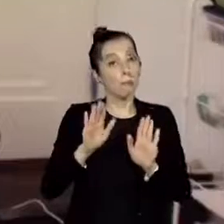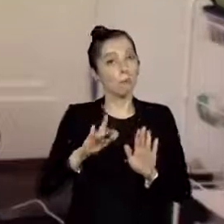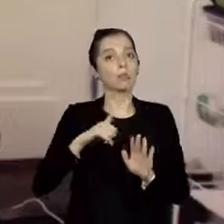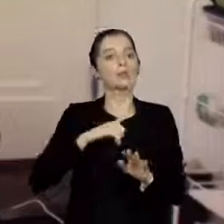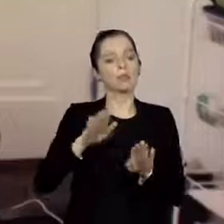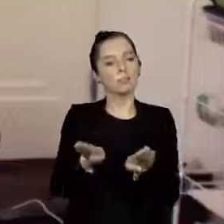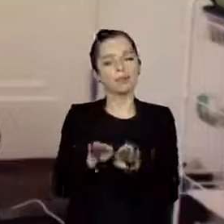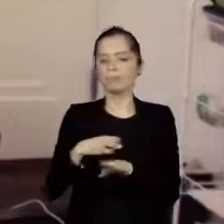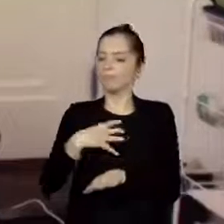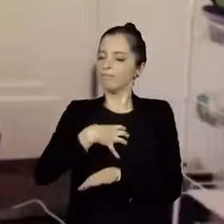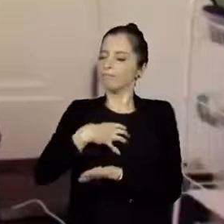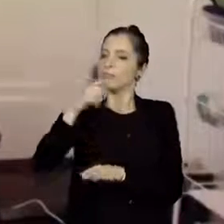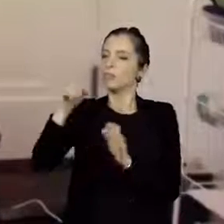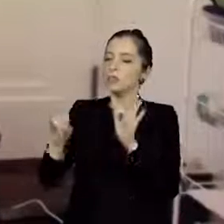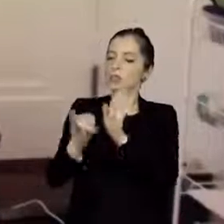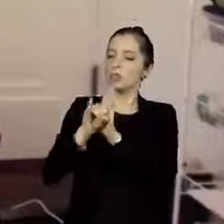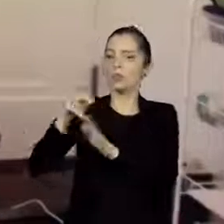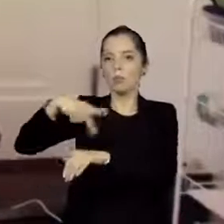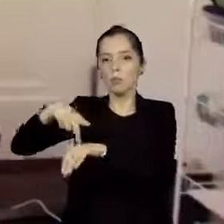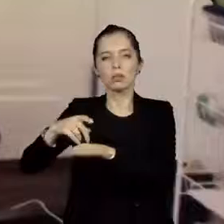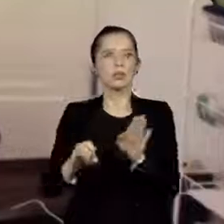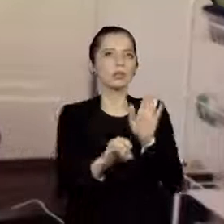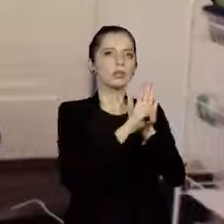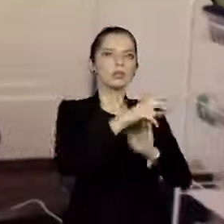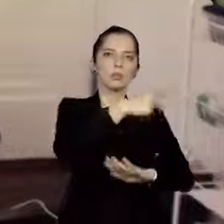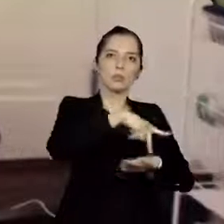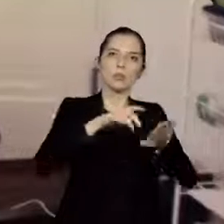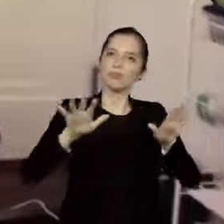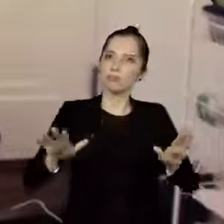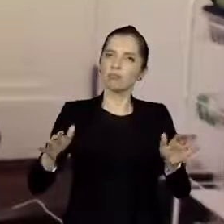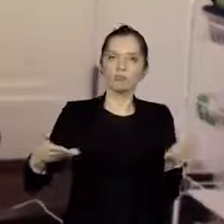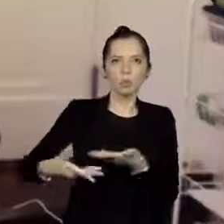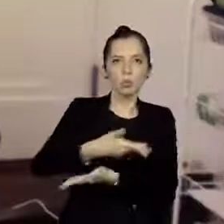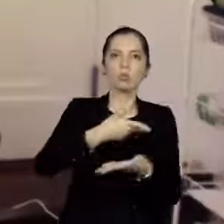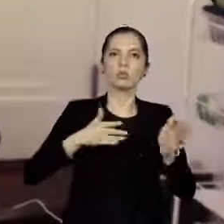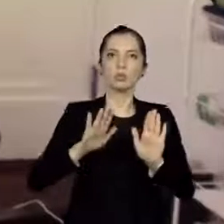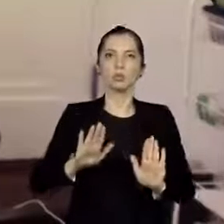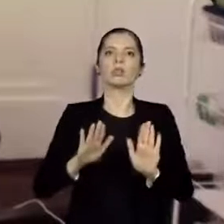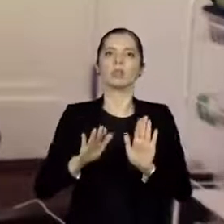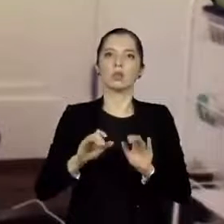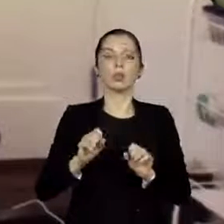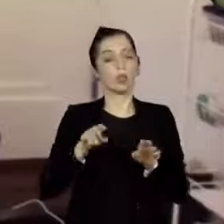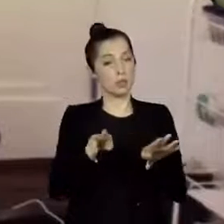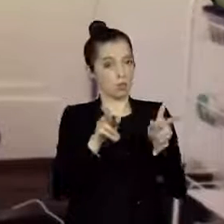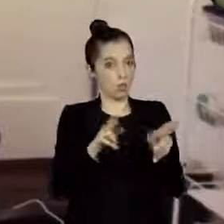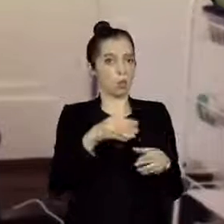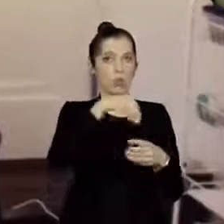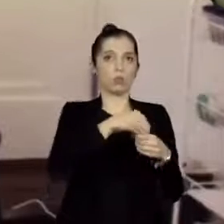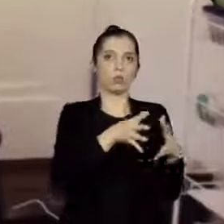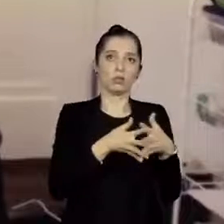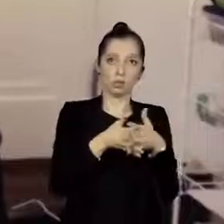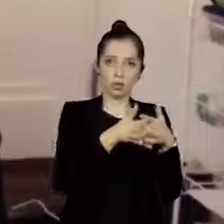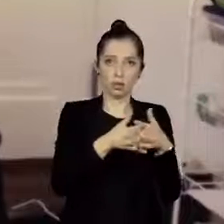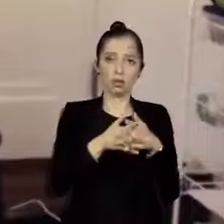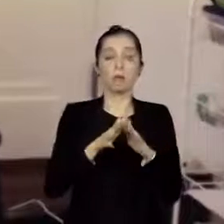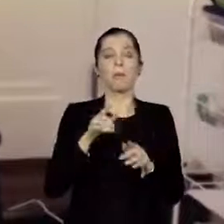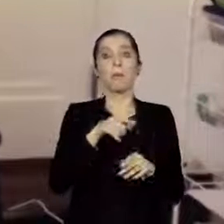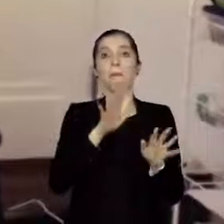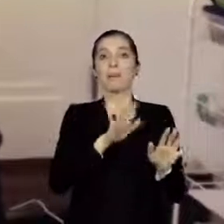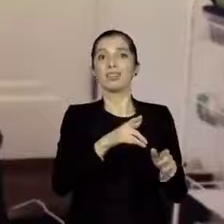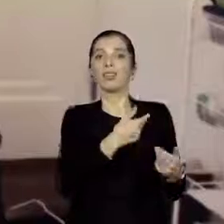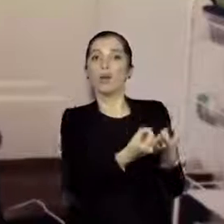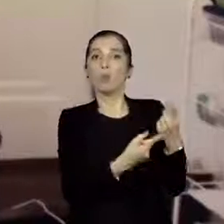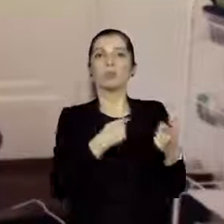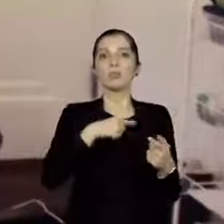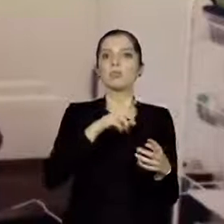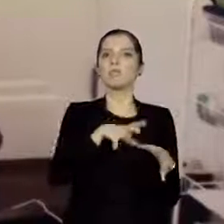forces of nationalism, just like those forces of nationalism that exist in the United States, that would sooner risk a